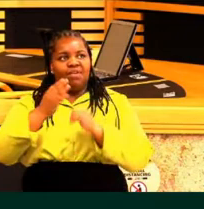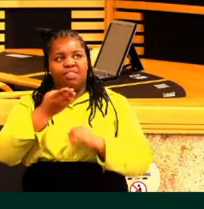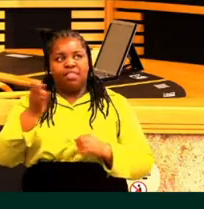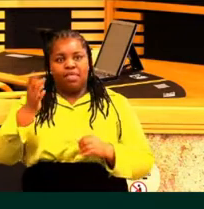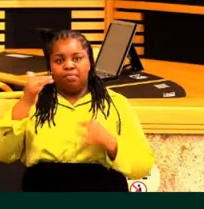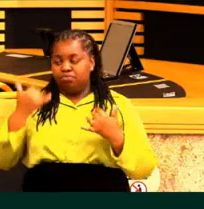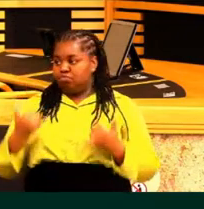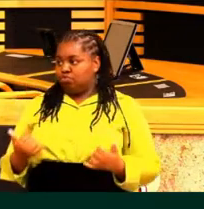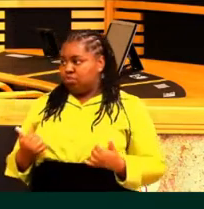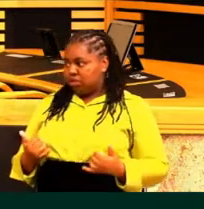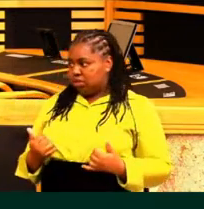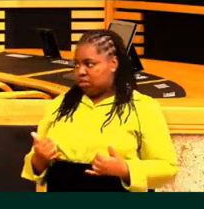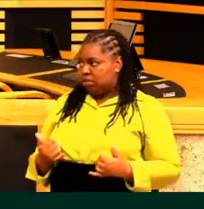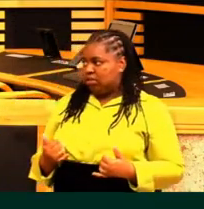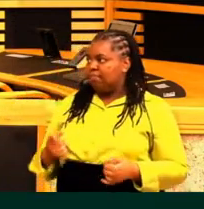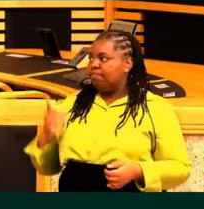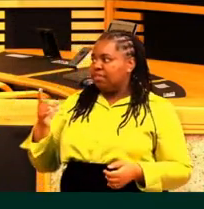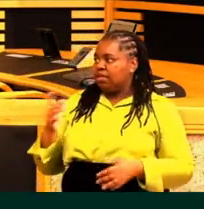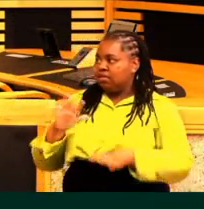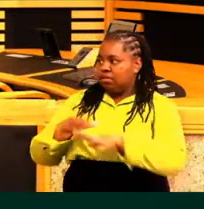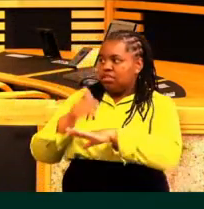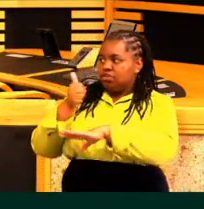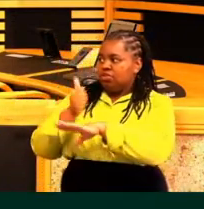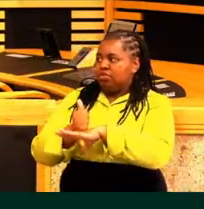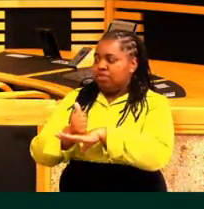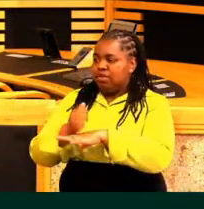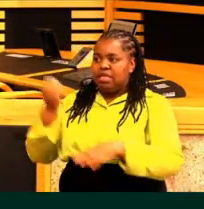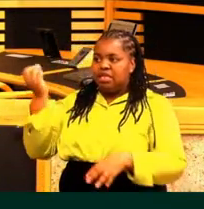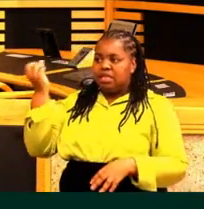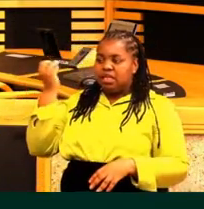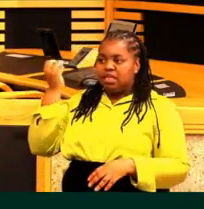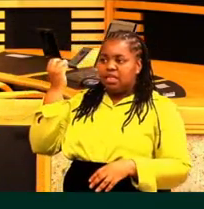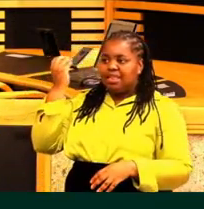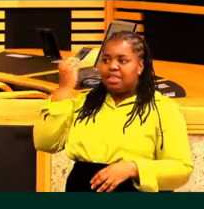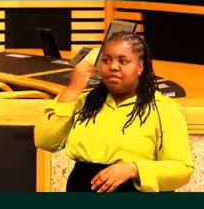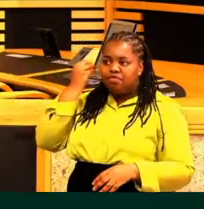this session and they have set up an information